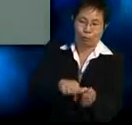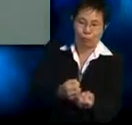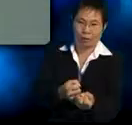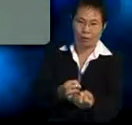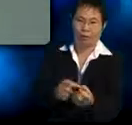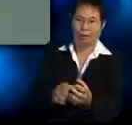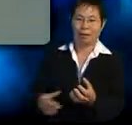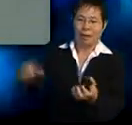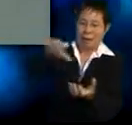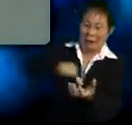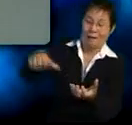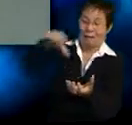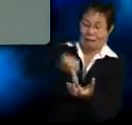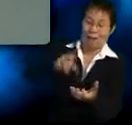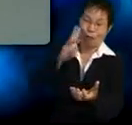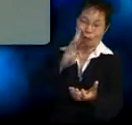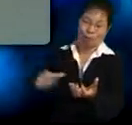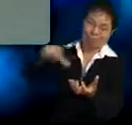Then, add more water.